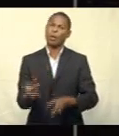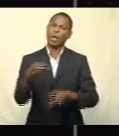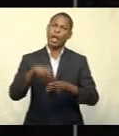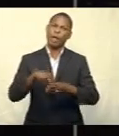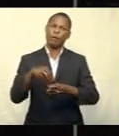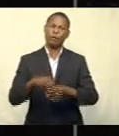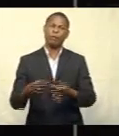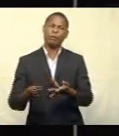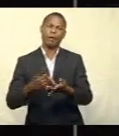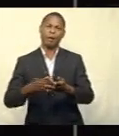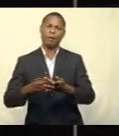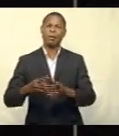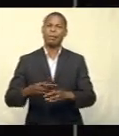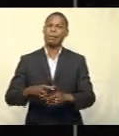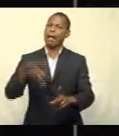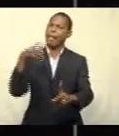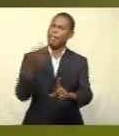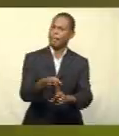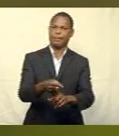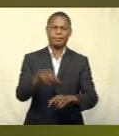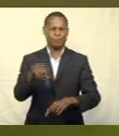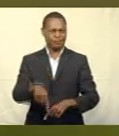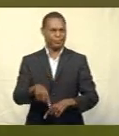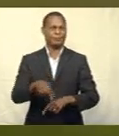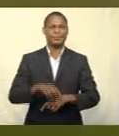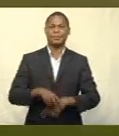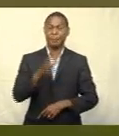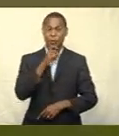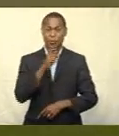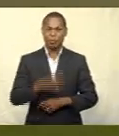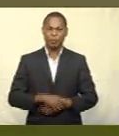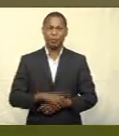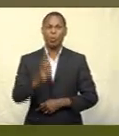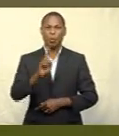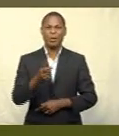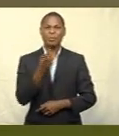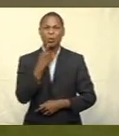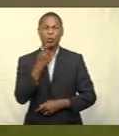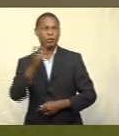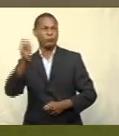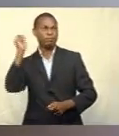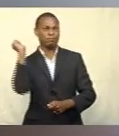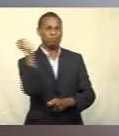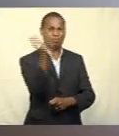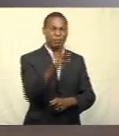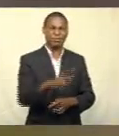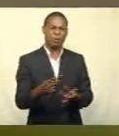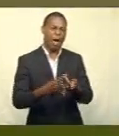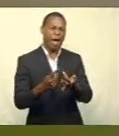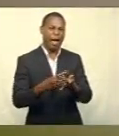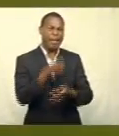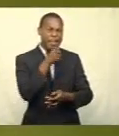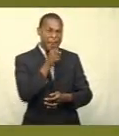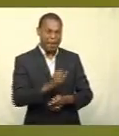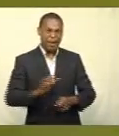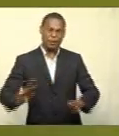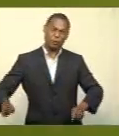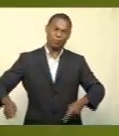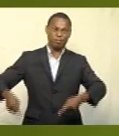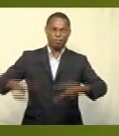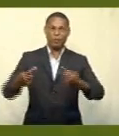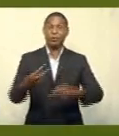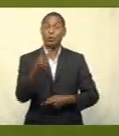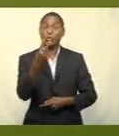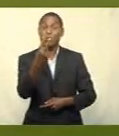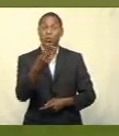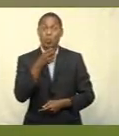another attack this afternoon. Police allege these youth threw stones at other men from Mead Road and as a result landed two, aged